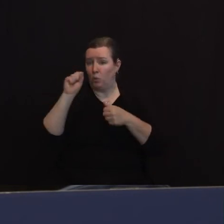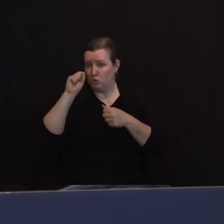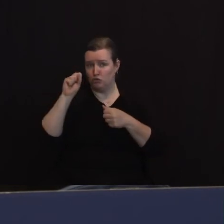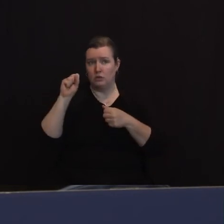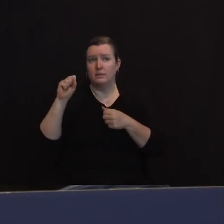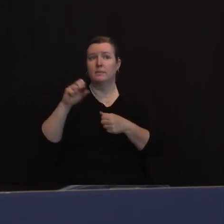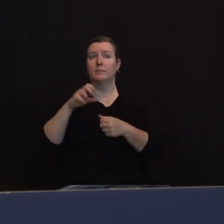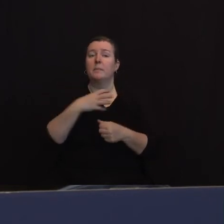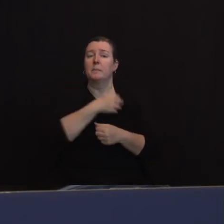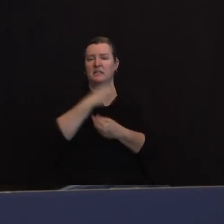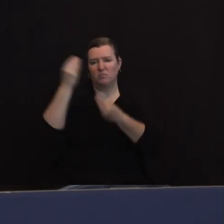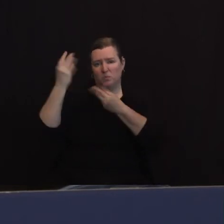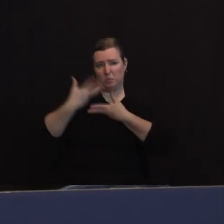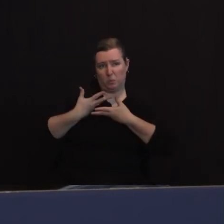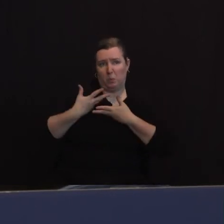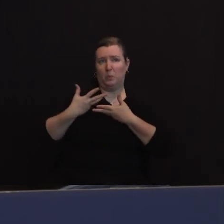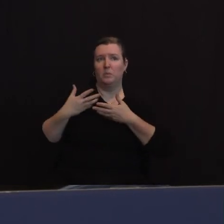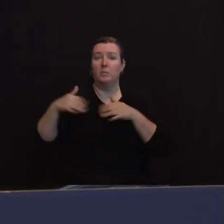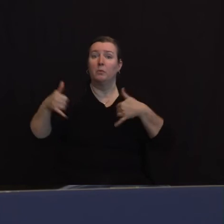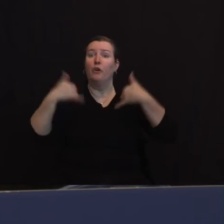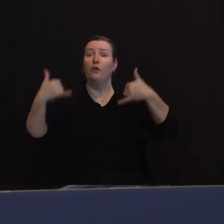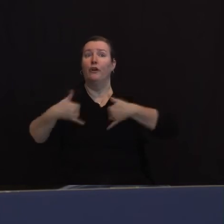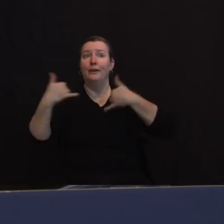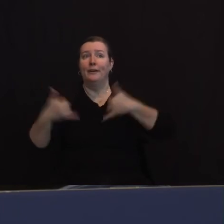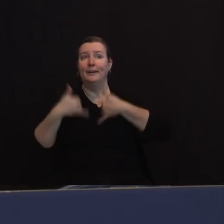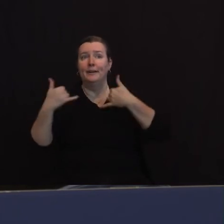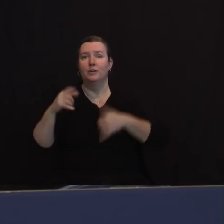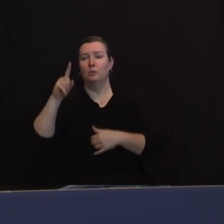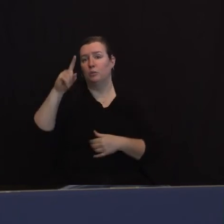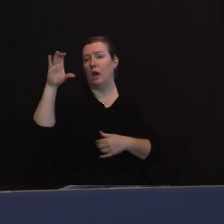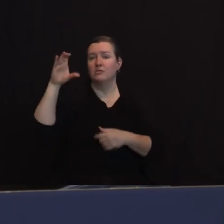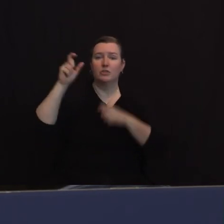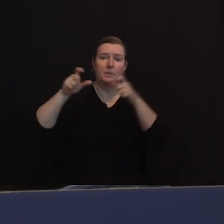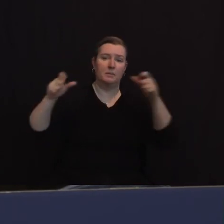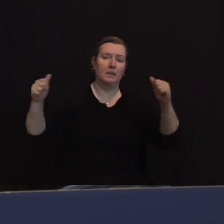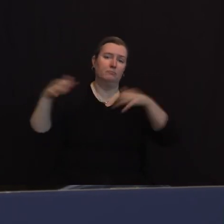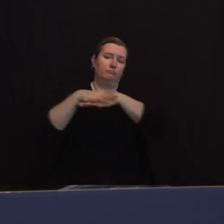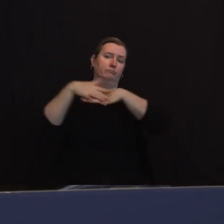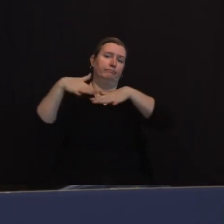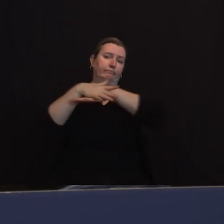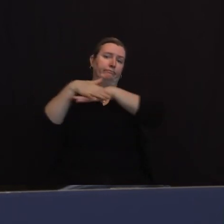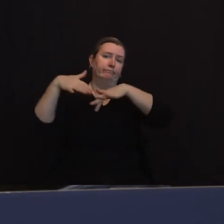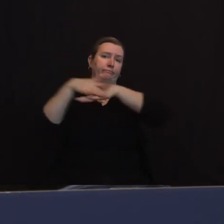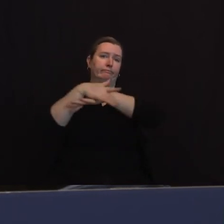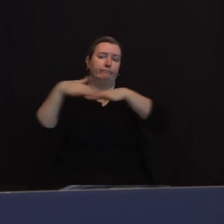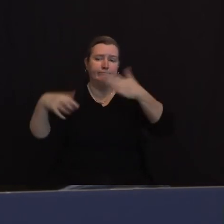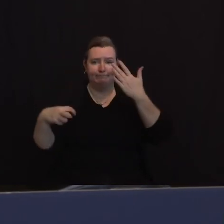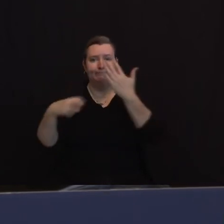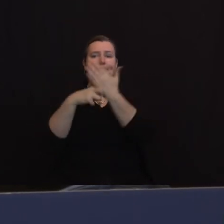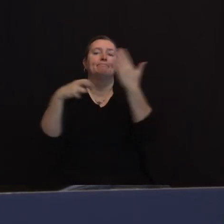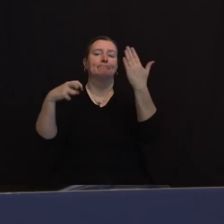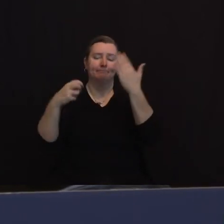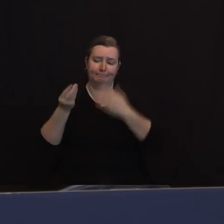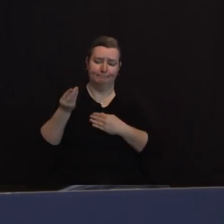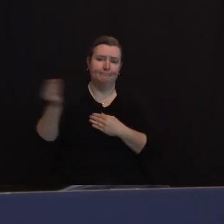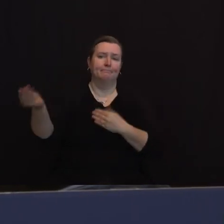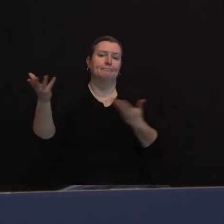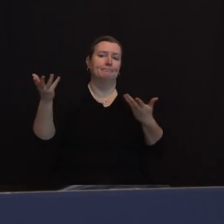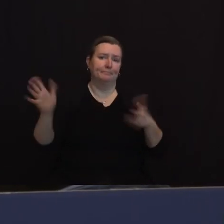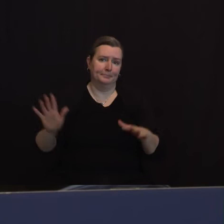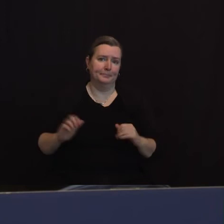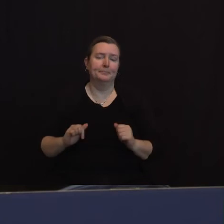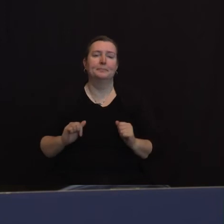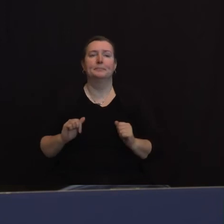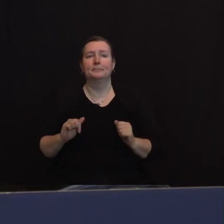party organizer was subsequently cited. And yes, Governor, I think the next 10 days, from all accounts by the National